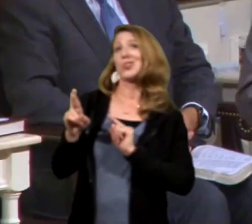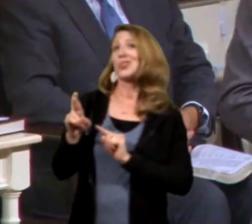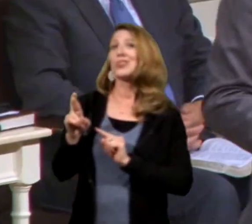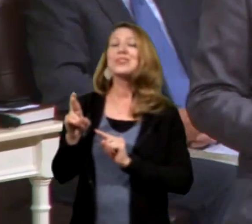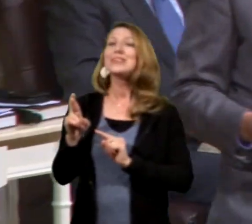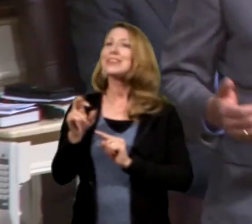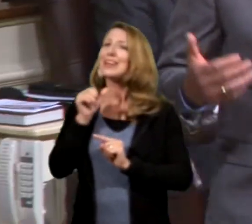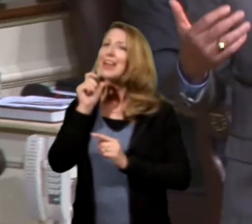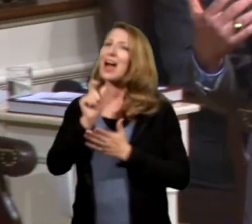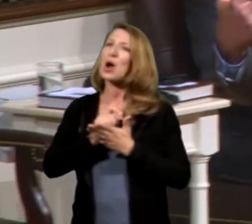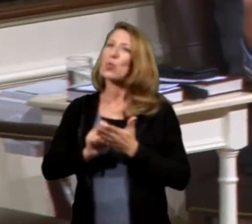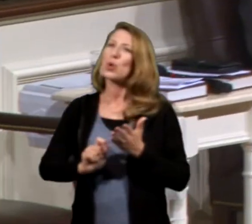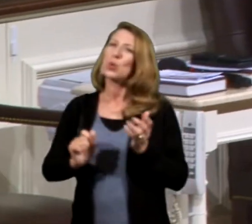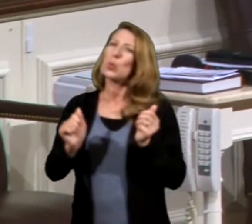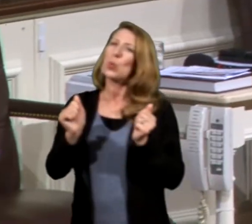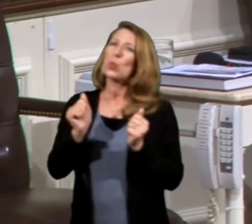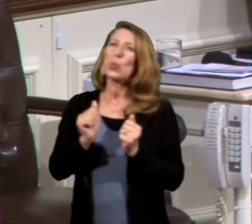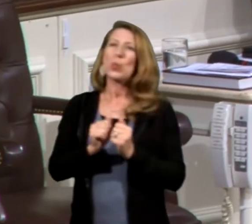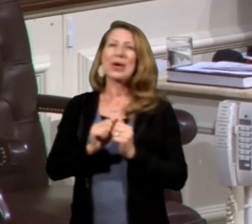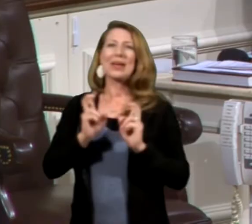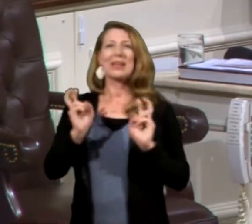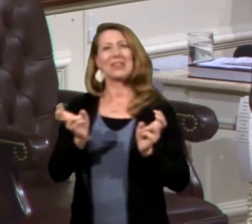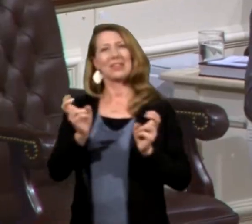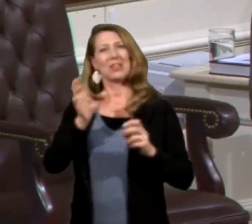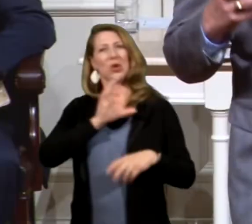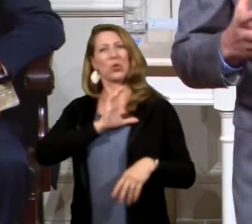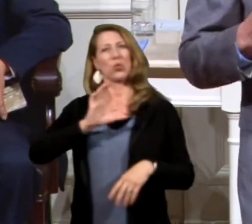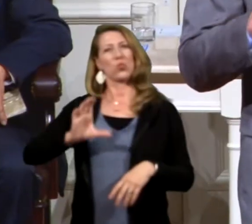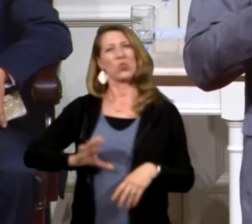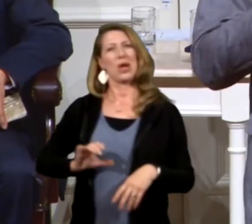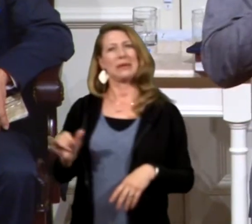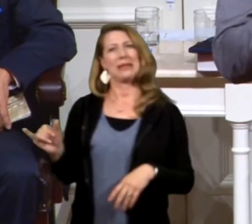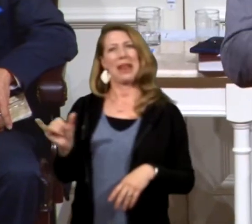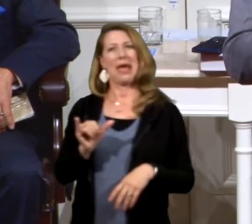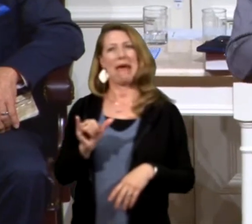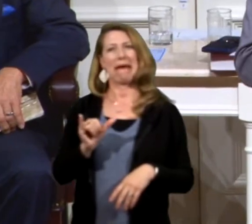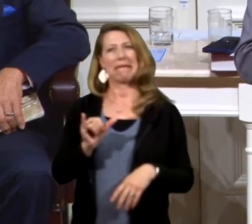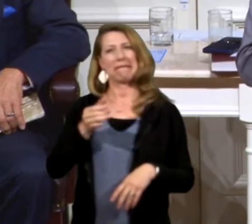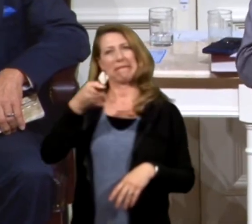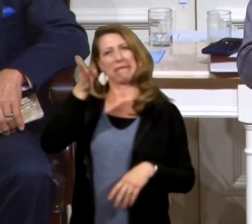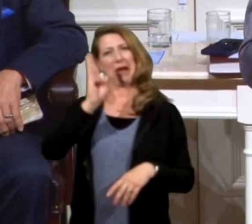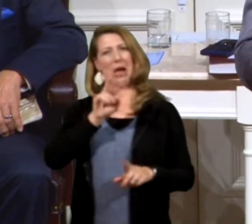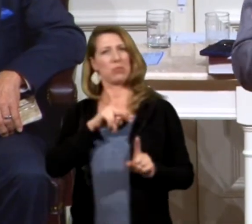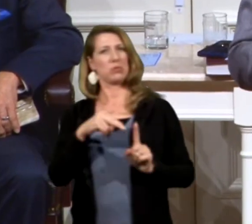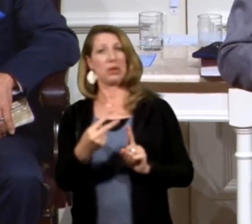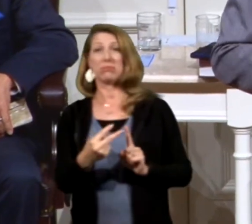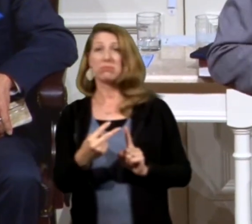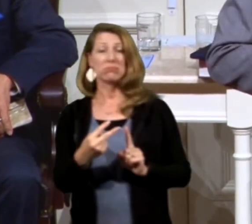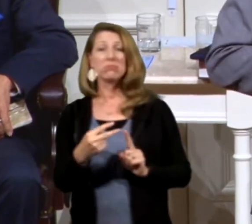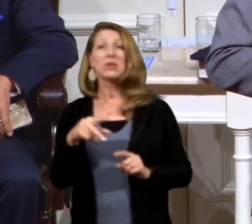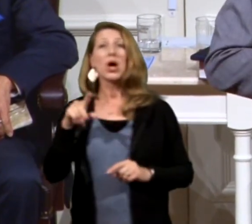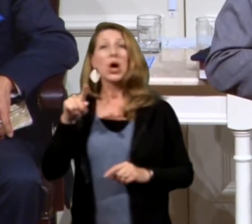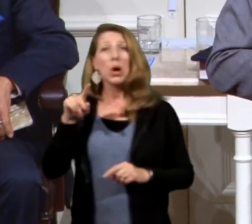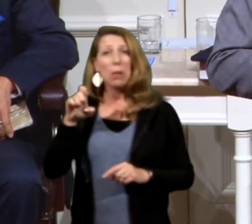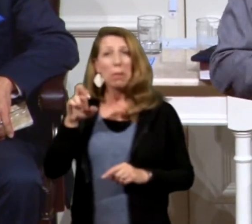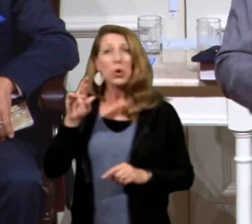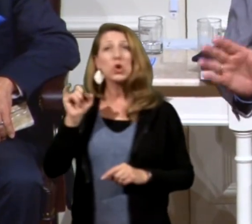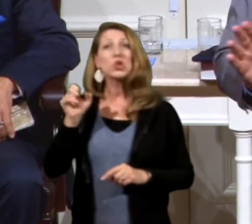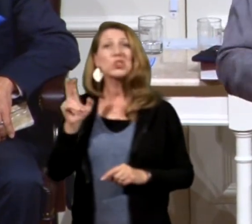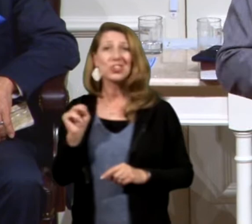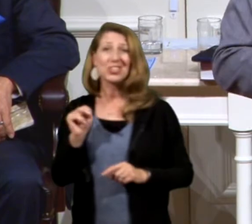my opinion, with a Christ-like God perspective. It's written from a Persian perspective.